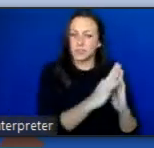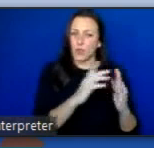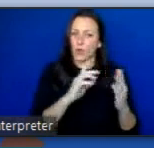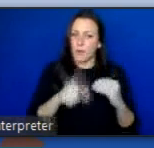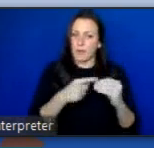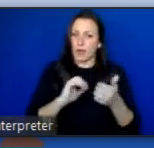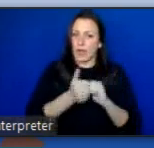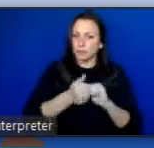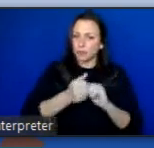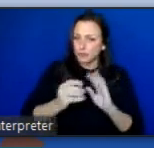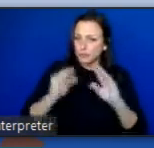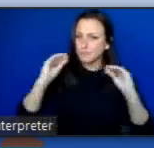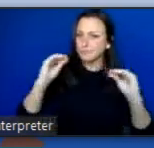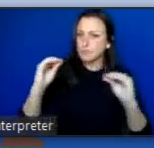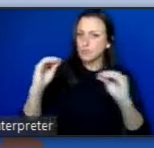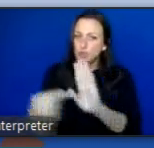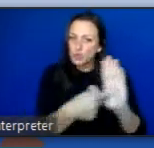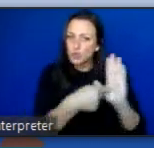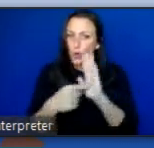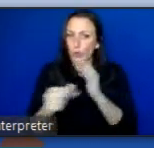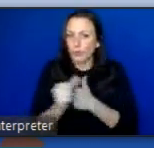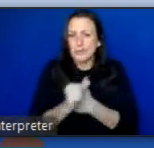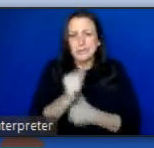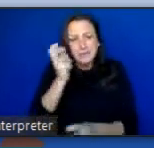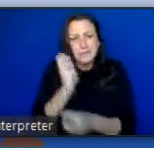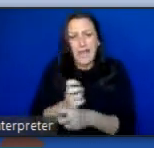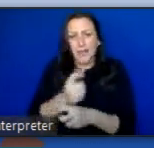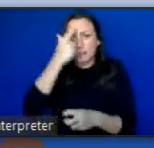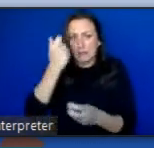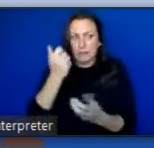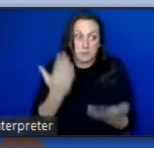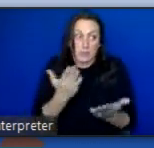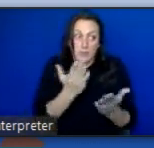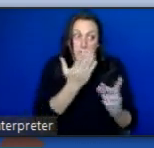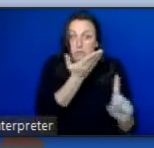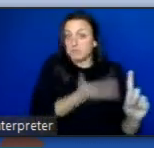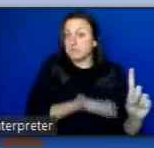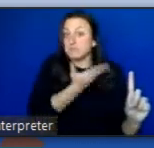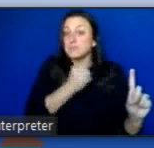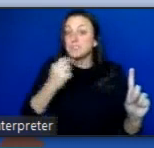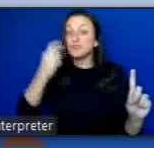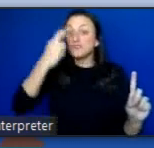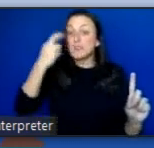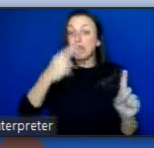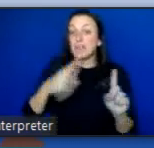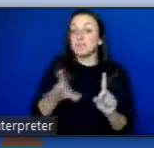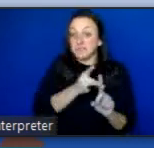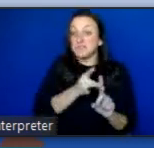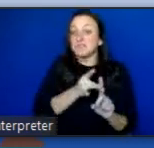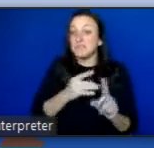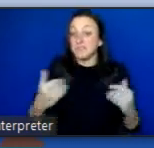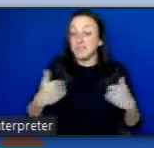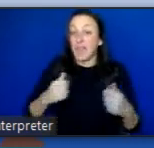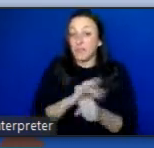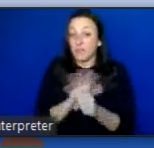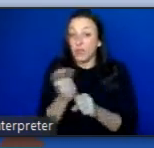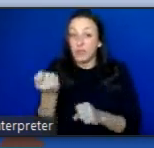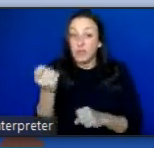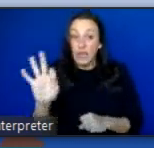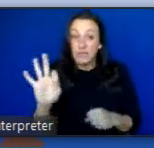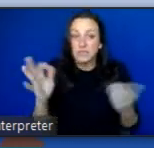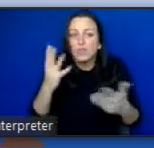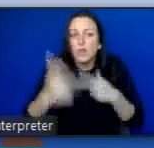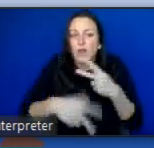very hard because individuals don't know if they're infected with COVID-19, what type of